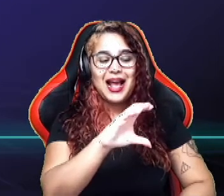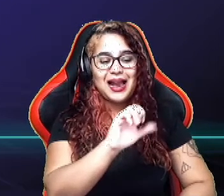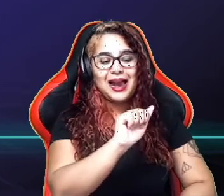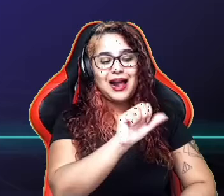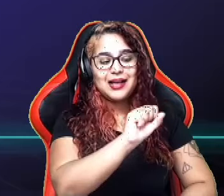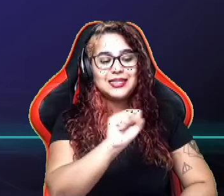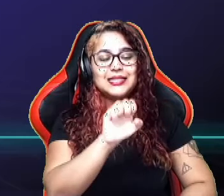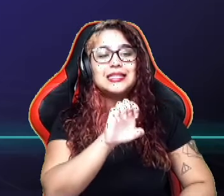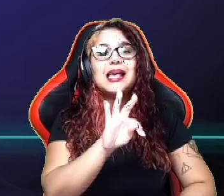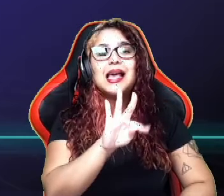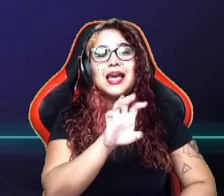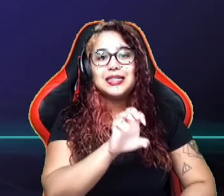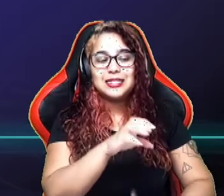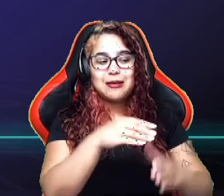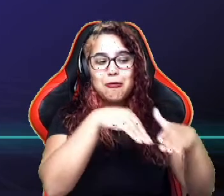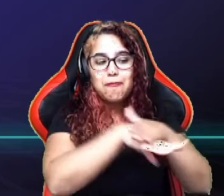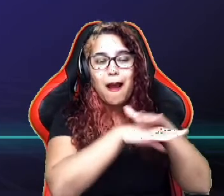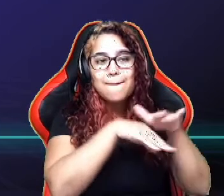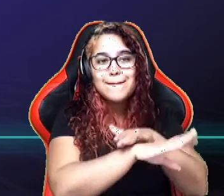forgotten.